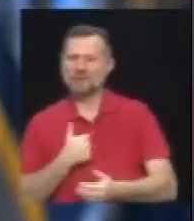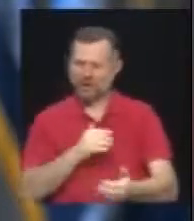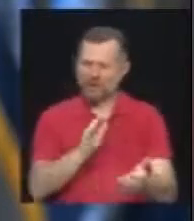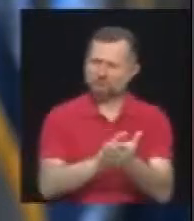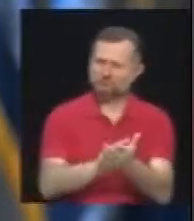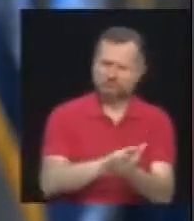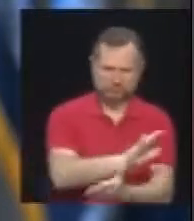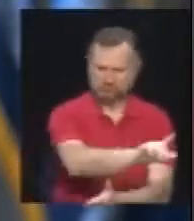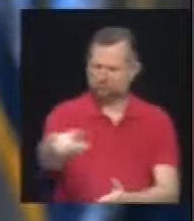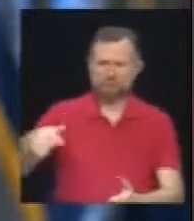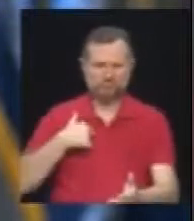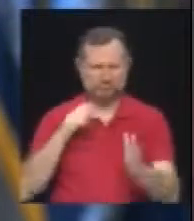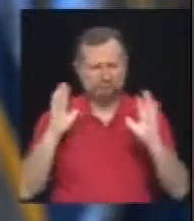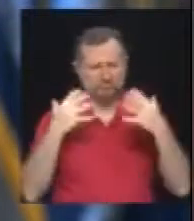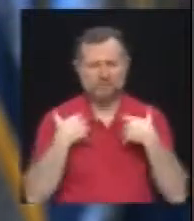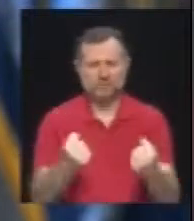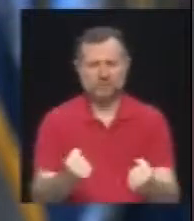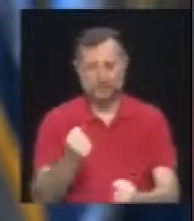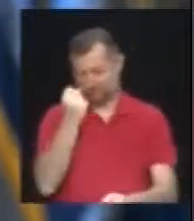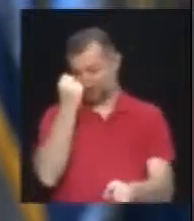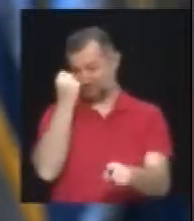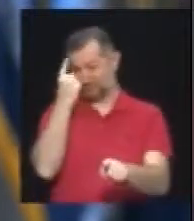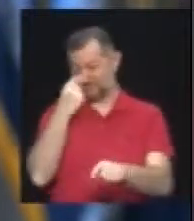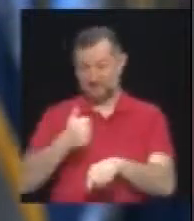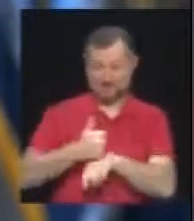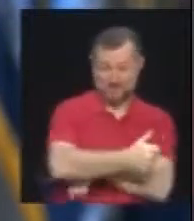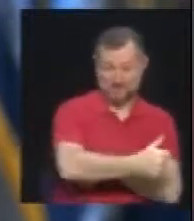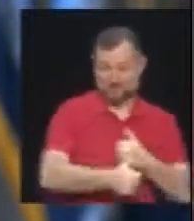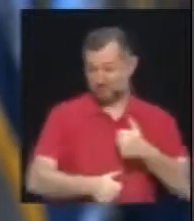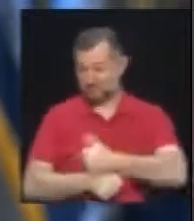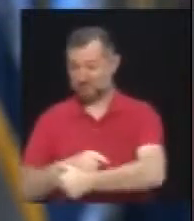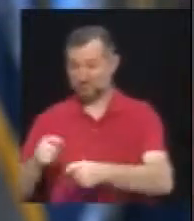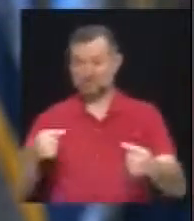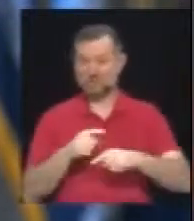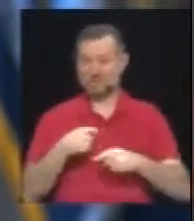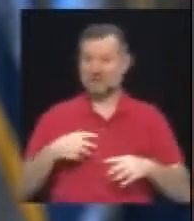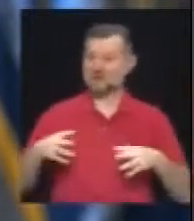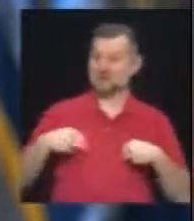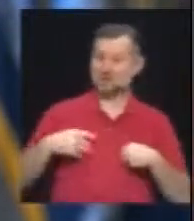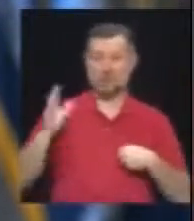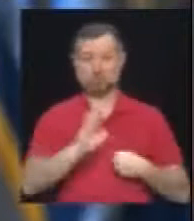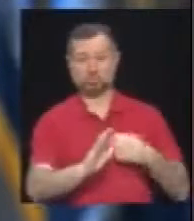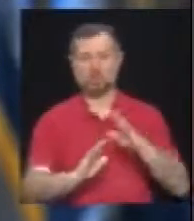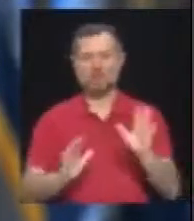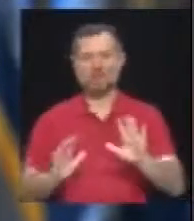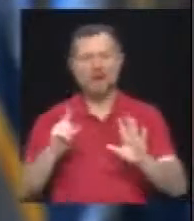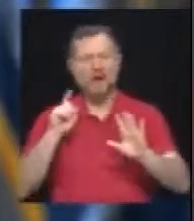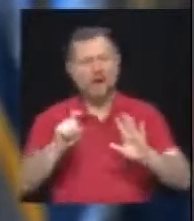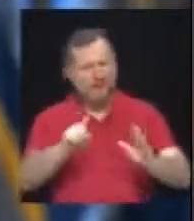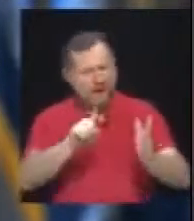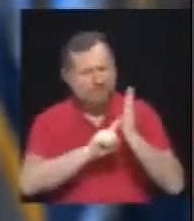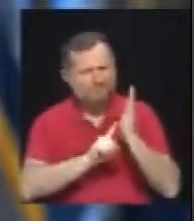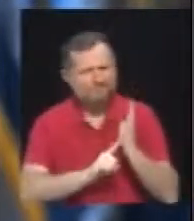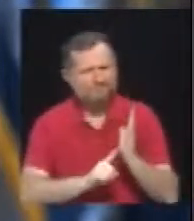But allegations must still be scrutinized and verified. Whether made by a woman or a